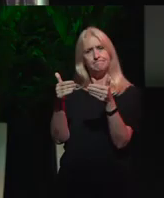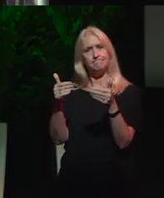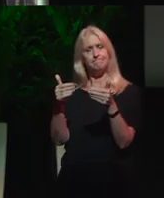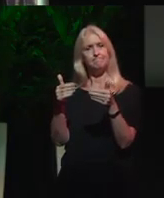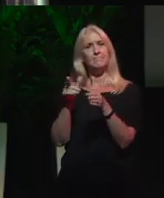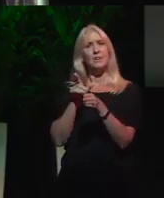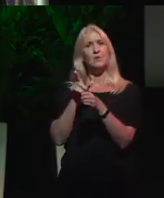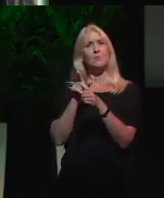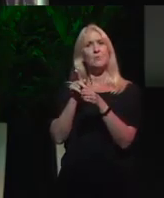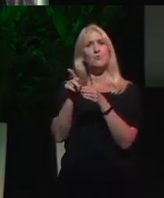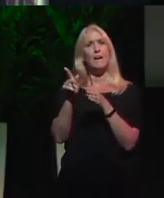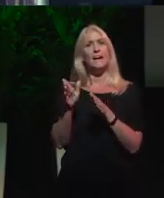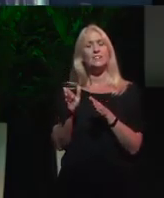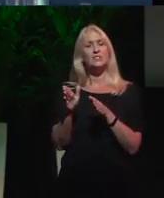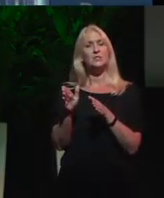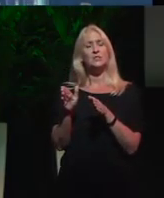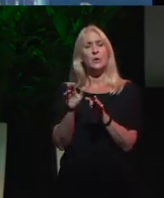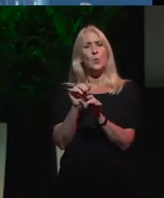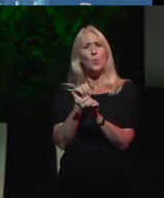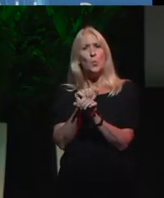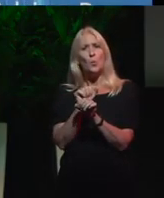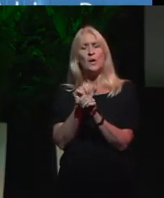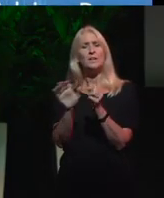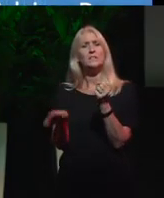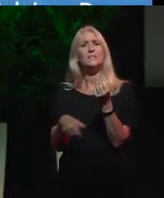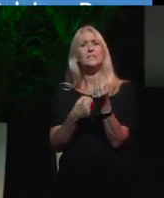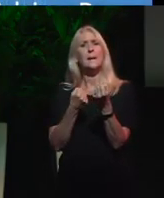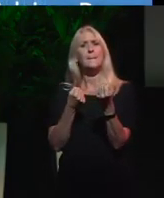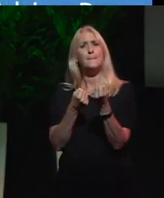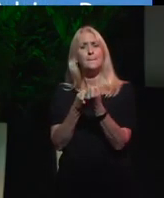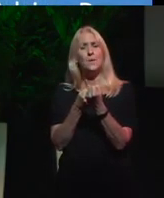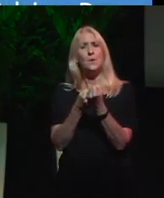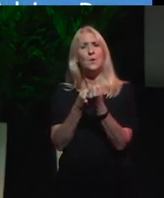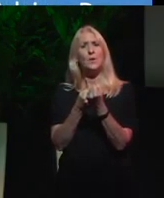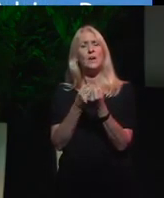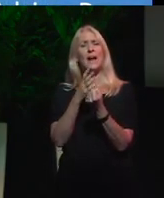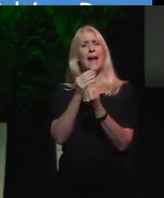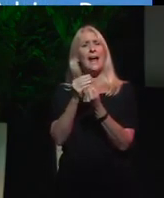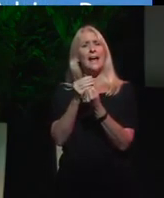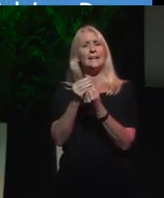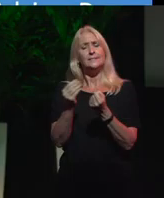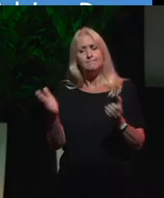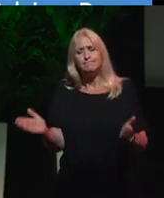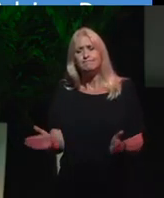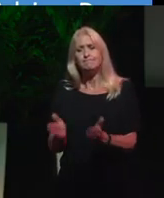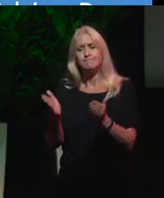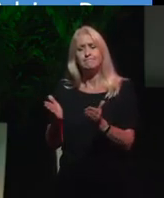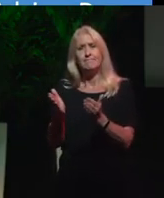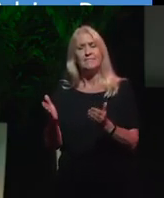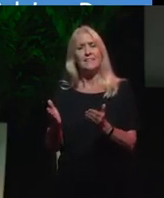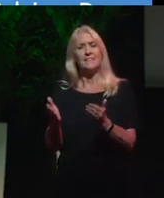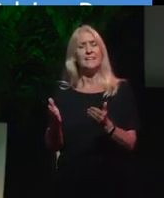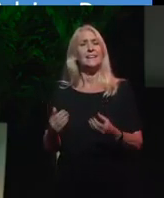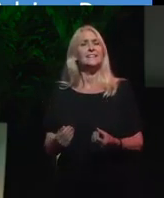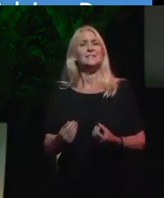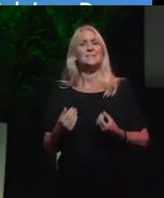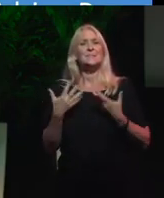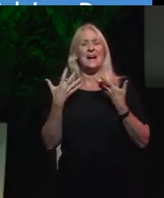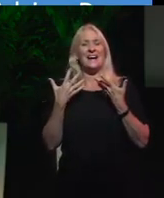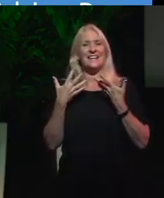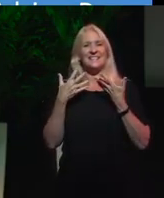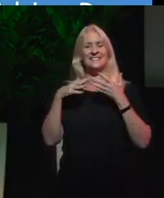professionals works both to support and to inspire excellence in teaching and